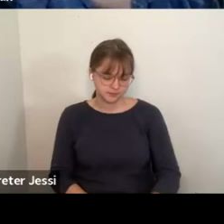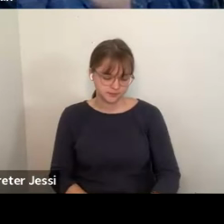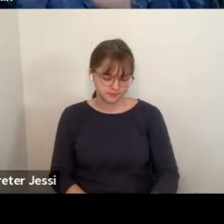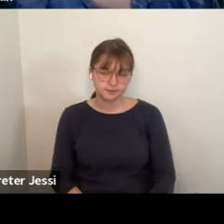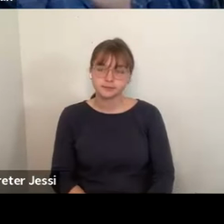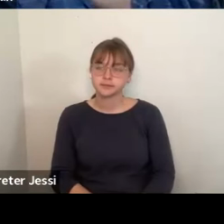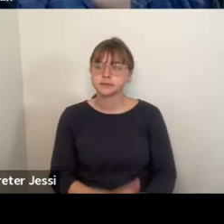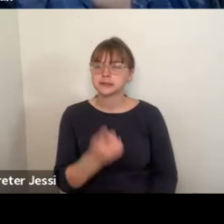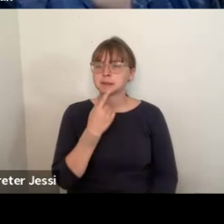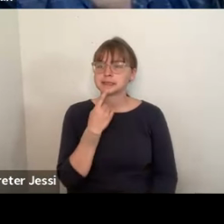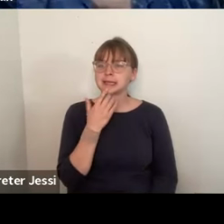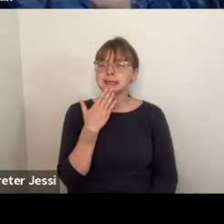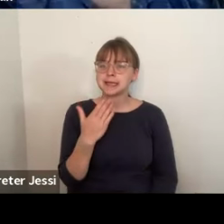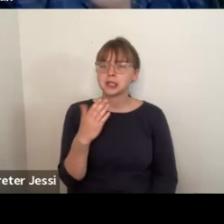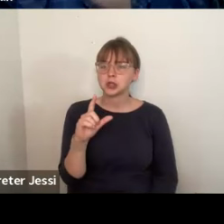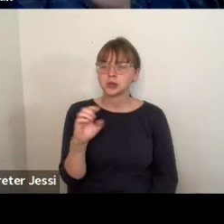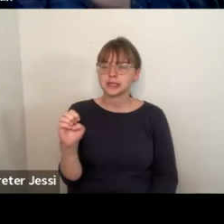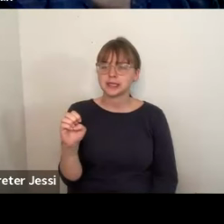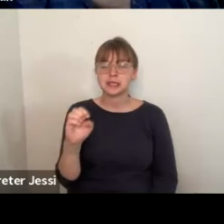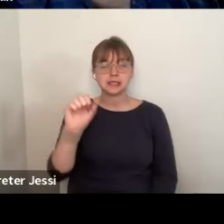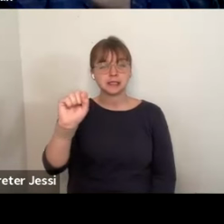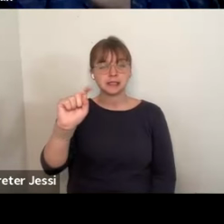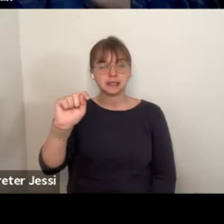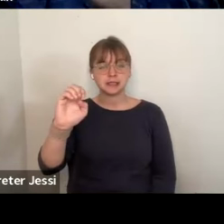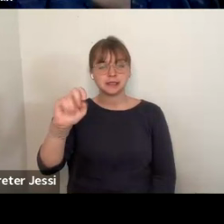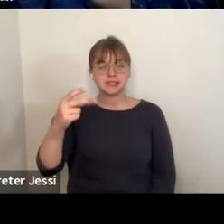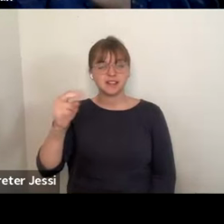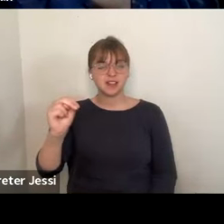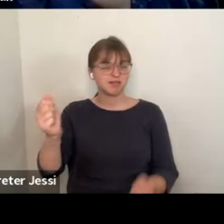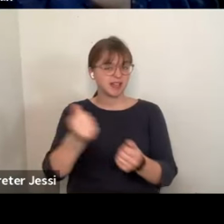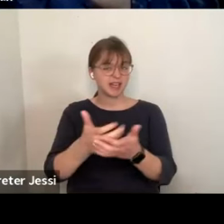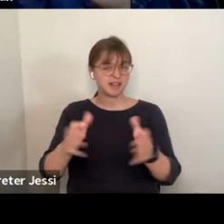Thank you, Lee. Stephen, anything?